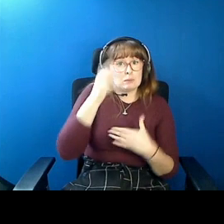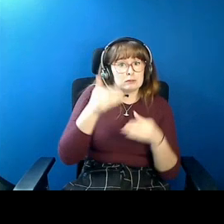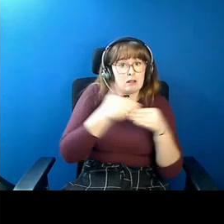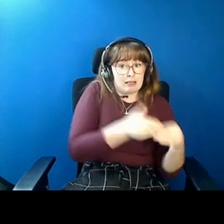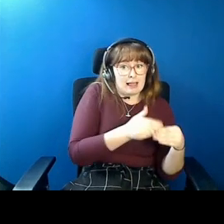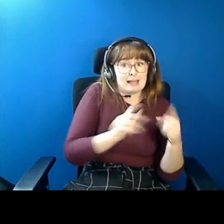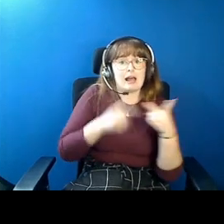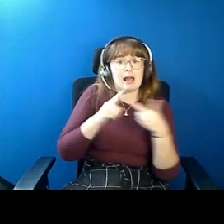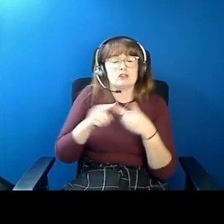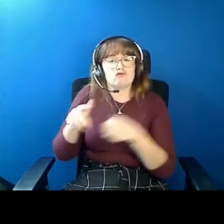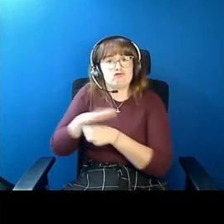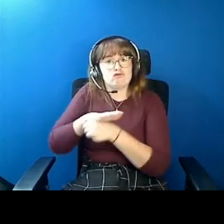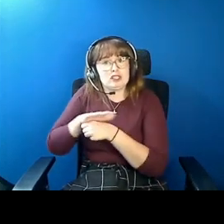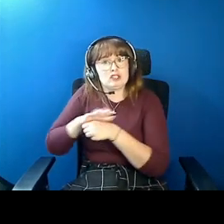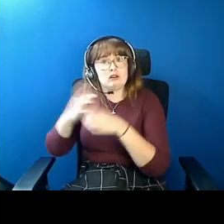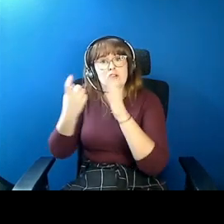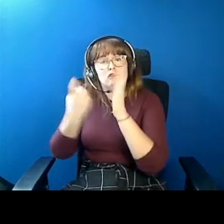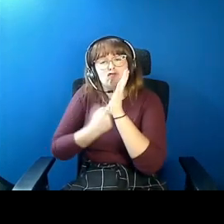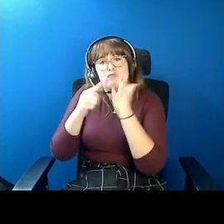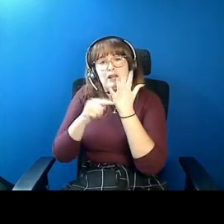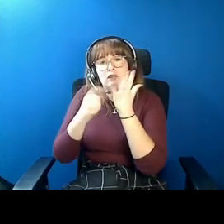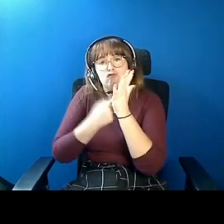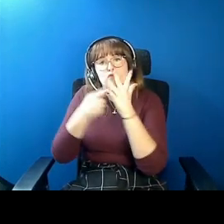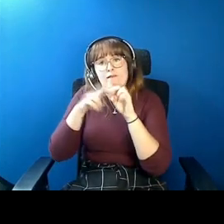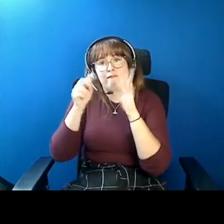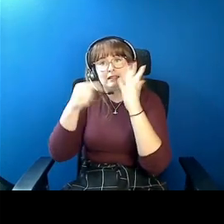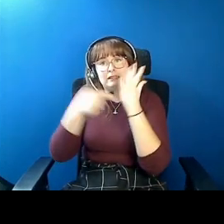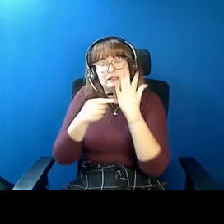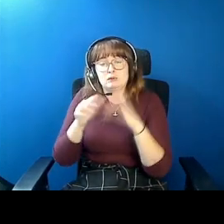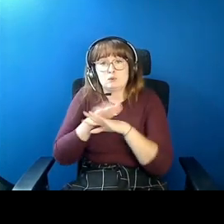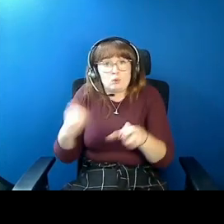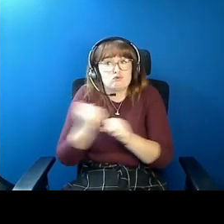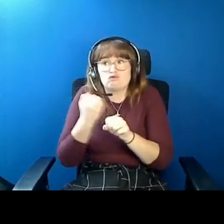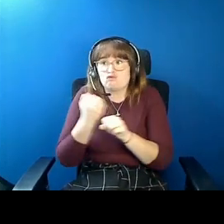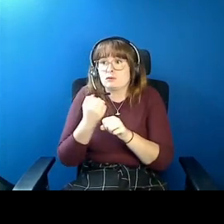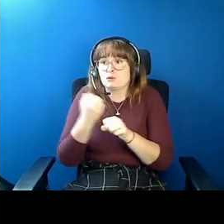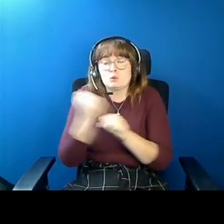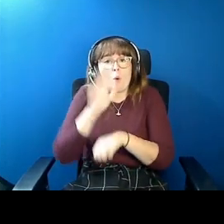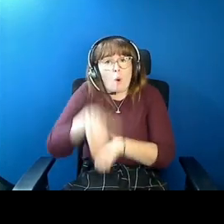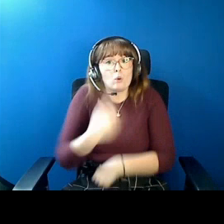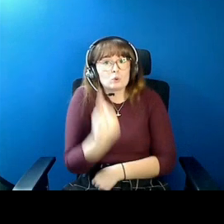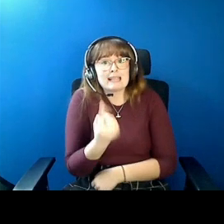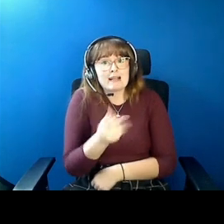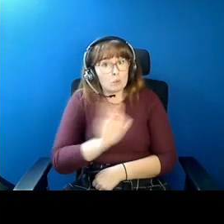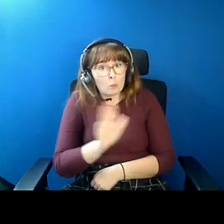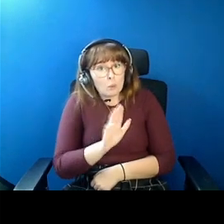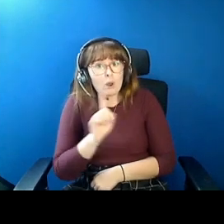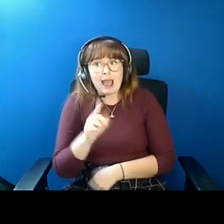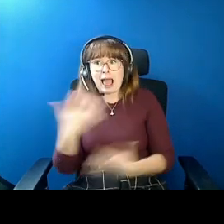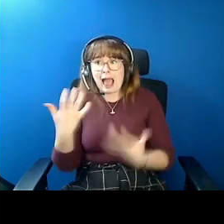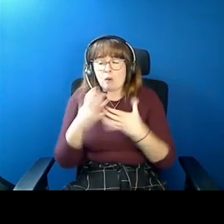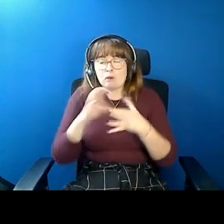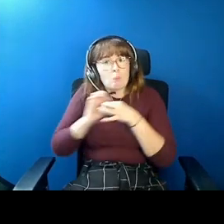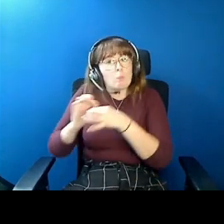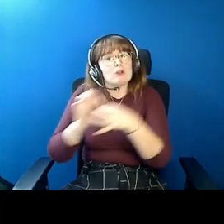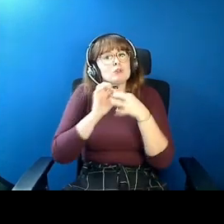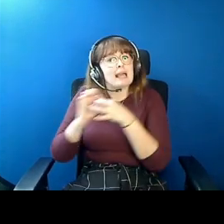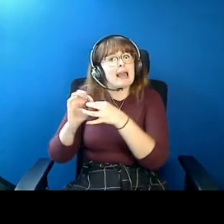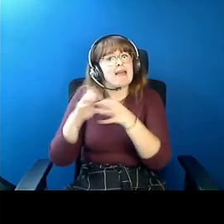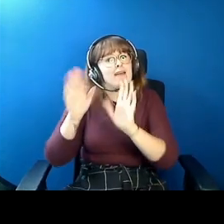programs. So in other words, don't try to do everything yourselves. Look at how we can all collaborate and work together, bring